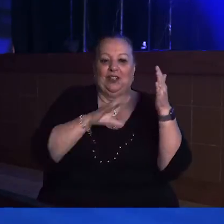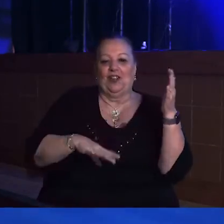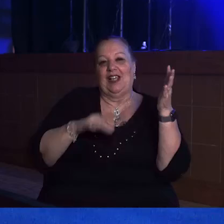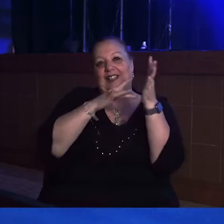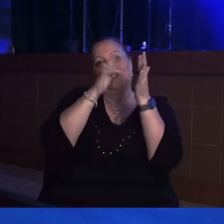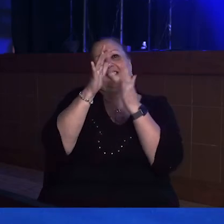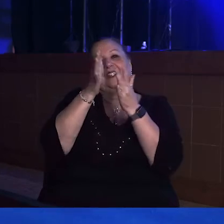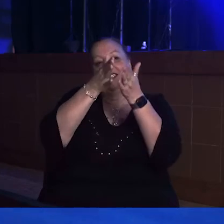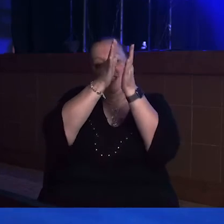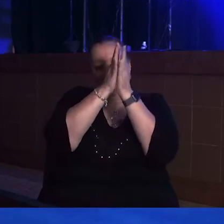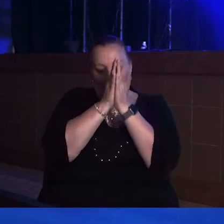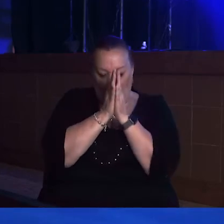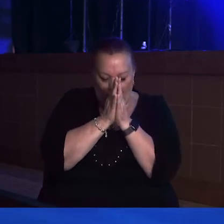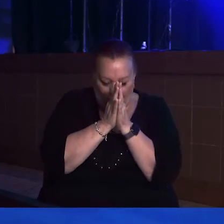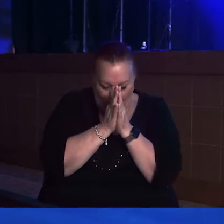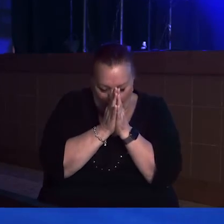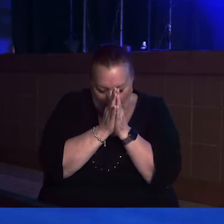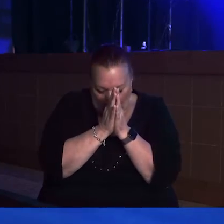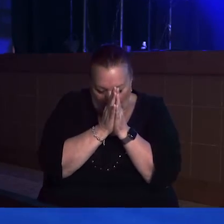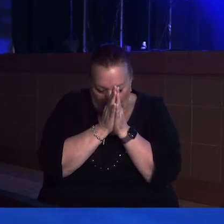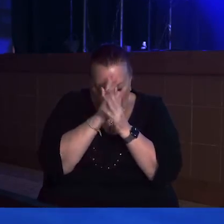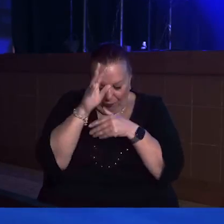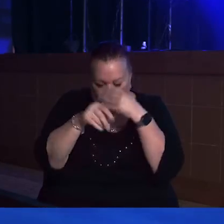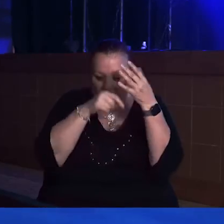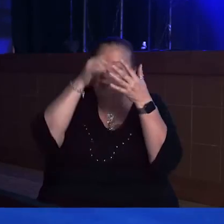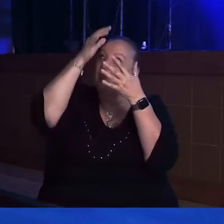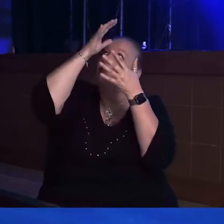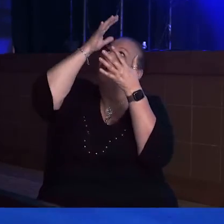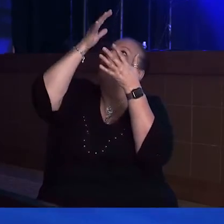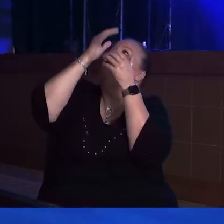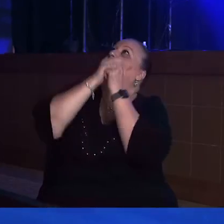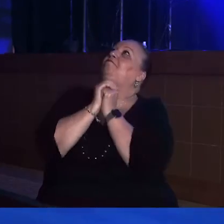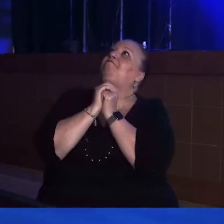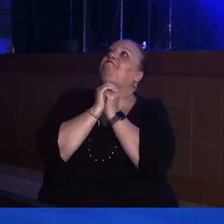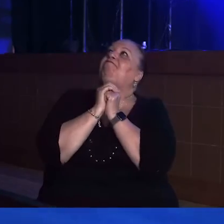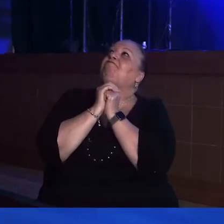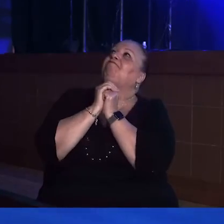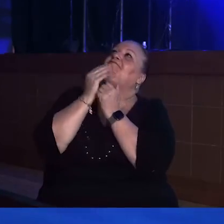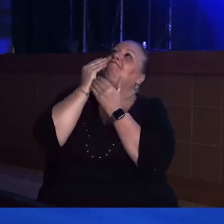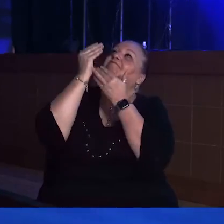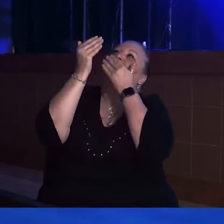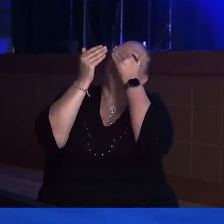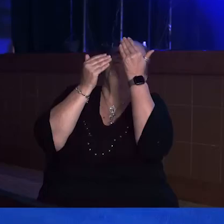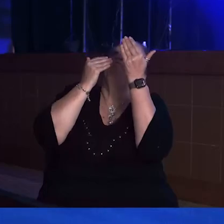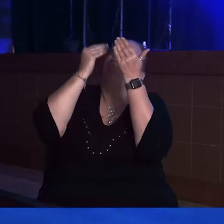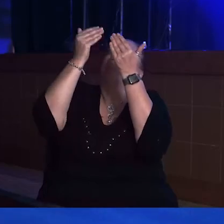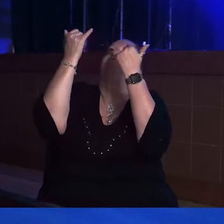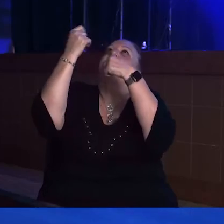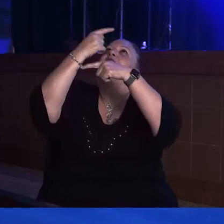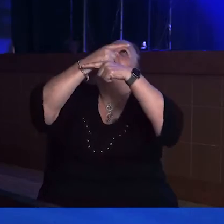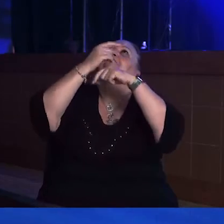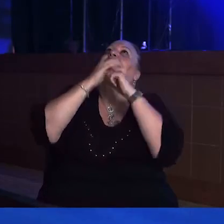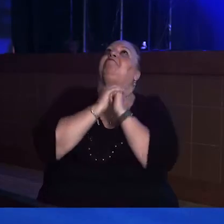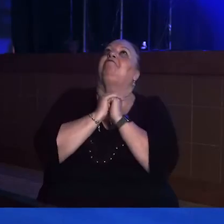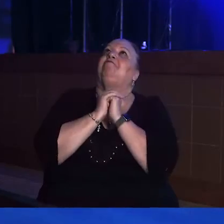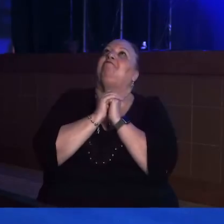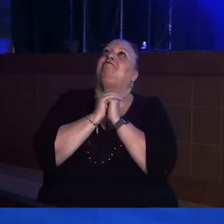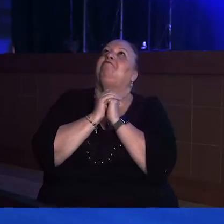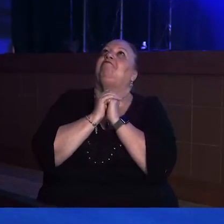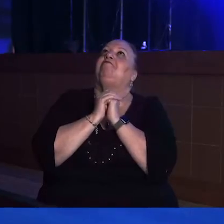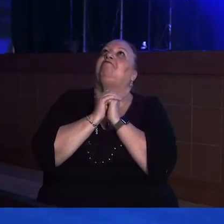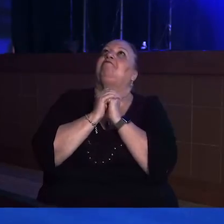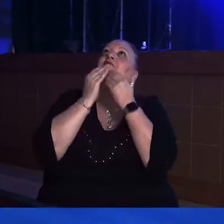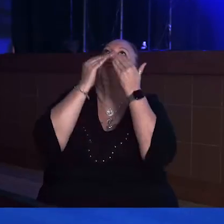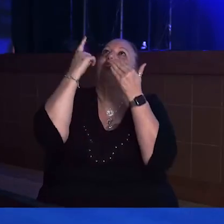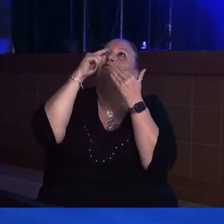pray. Heavenly Father, I thank you for today. I thank you for the